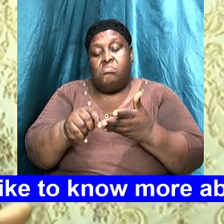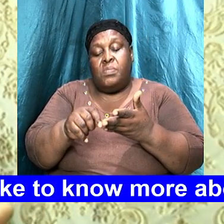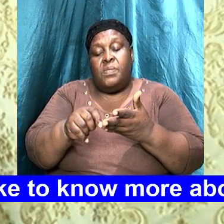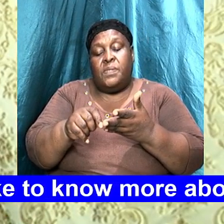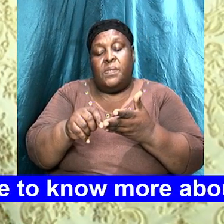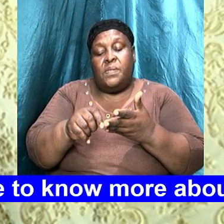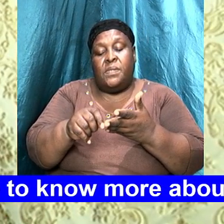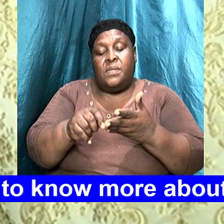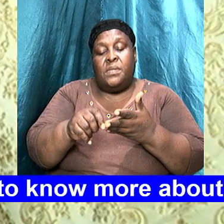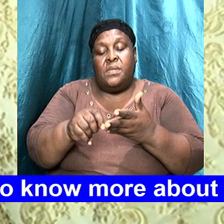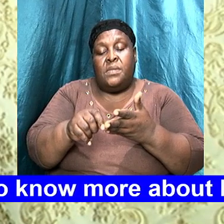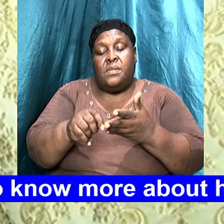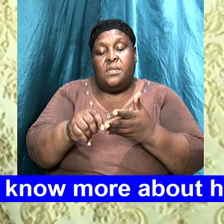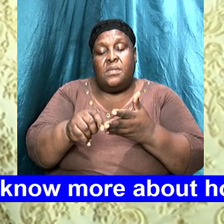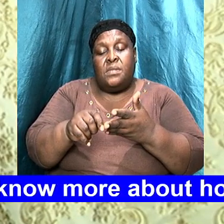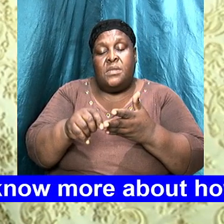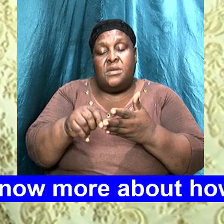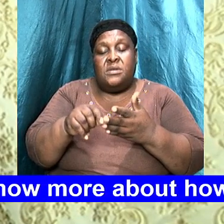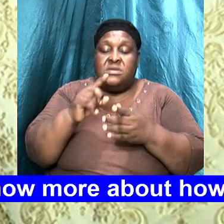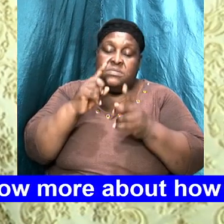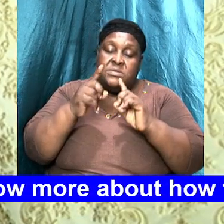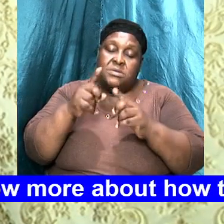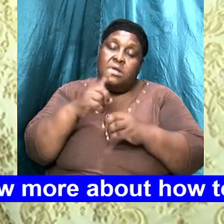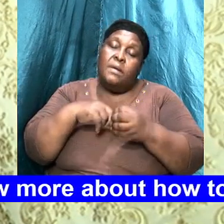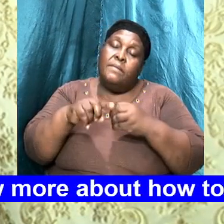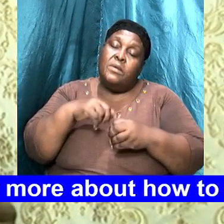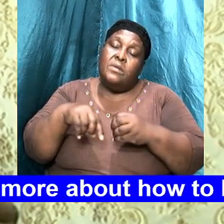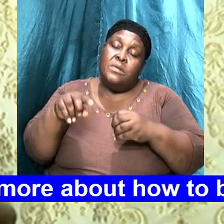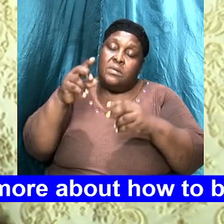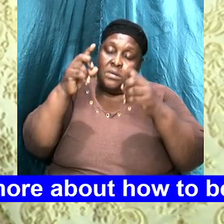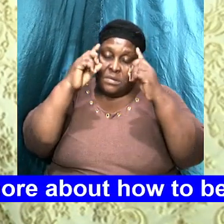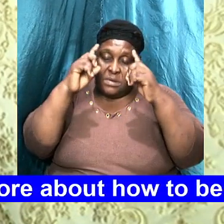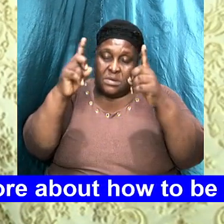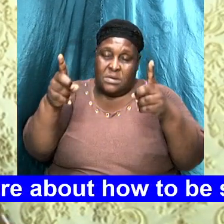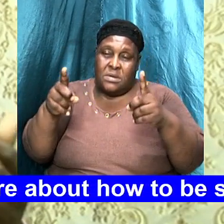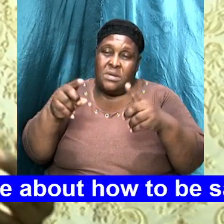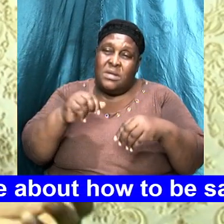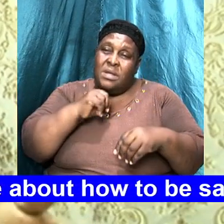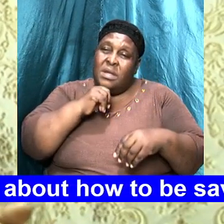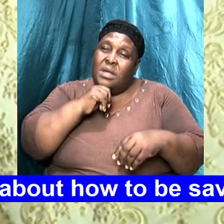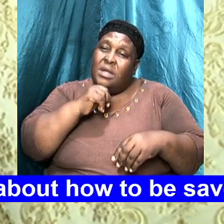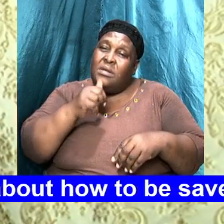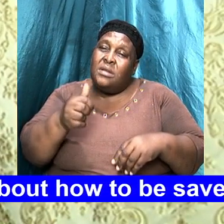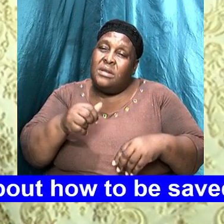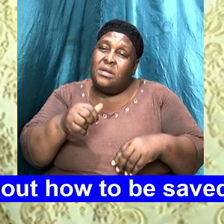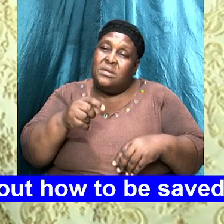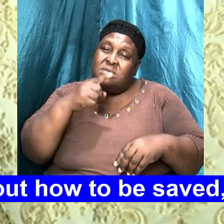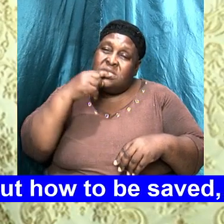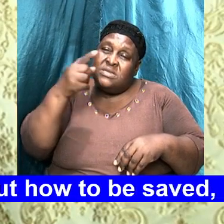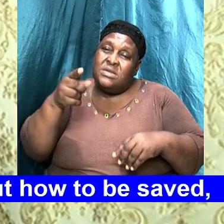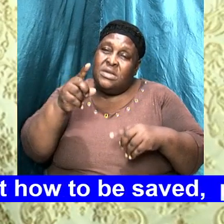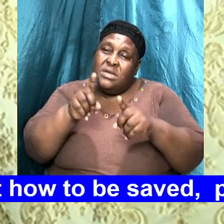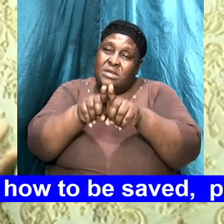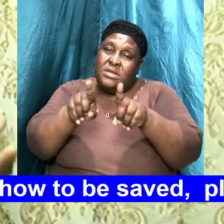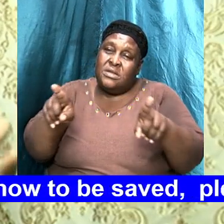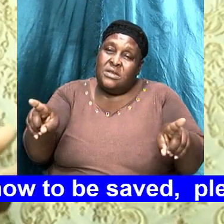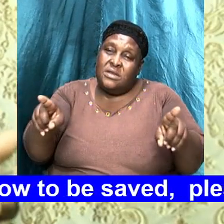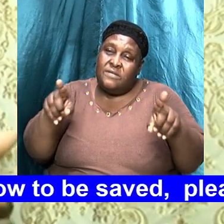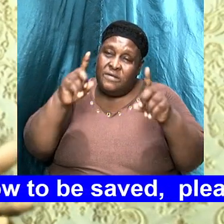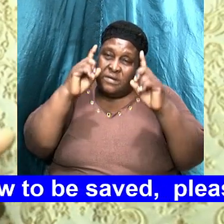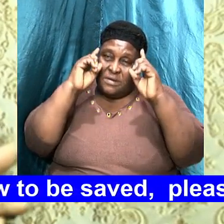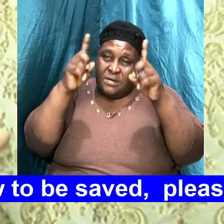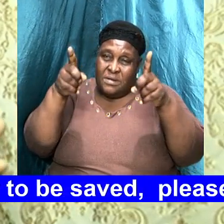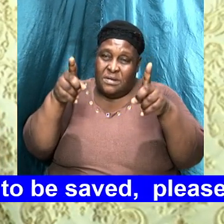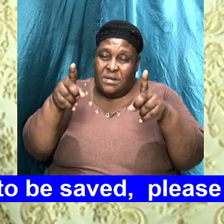talking about doctrine is not to mention the different doctrines that the idea